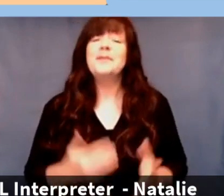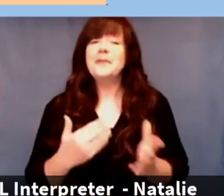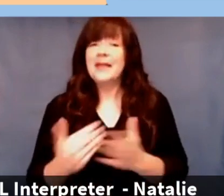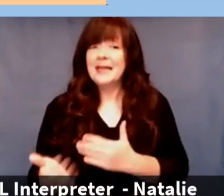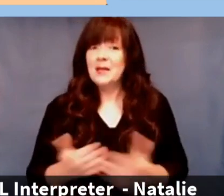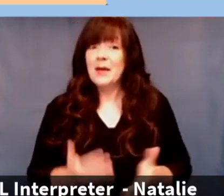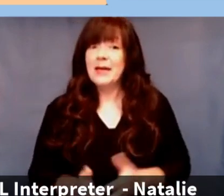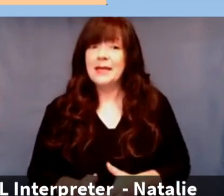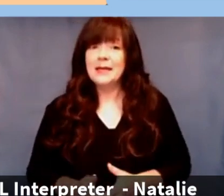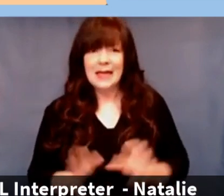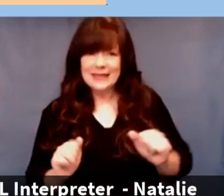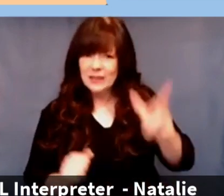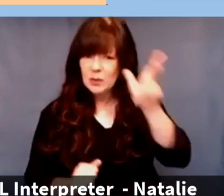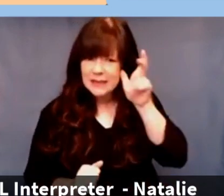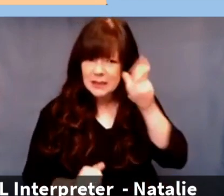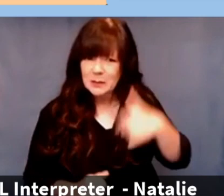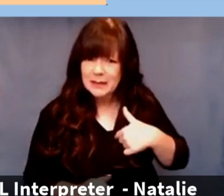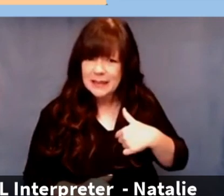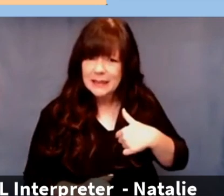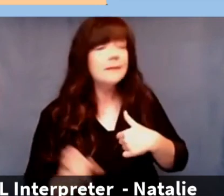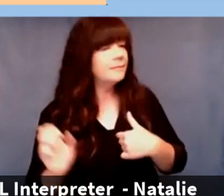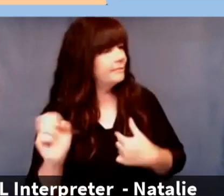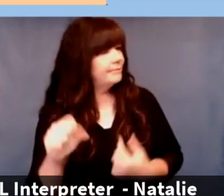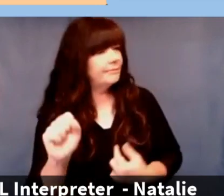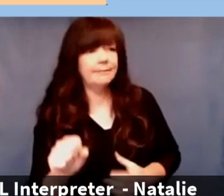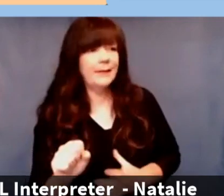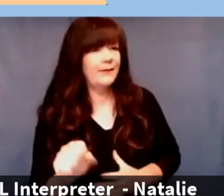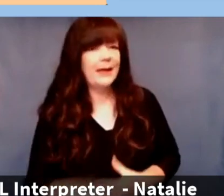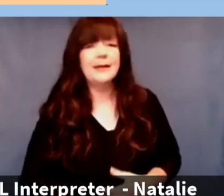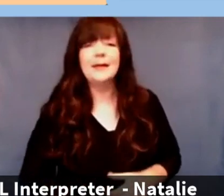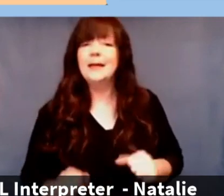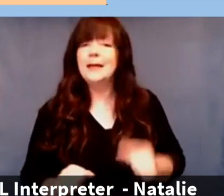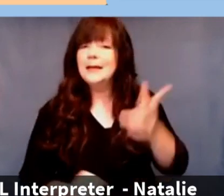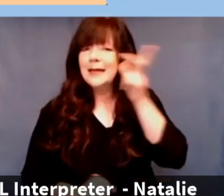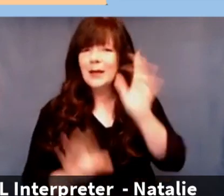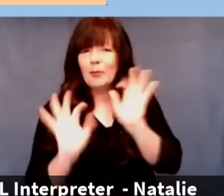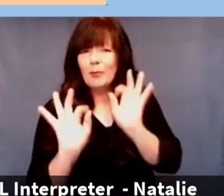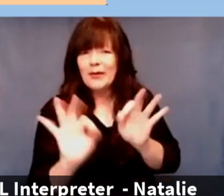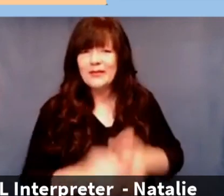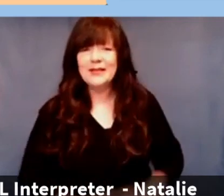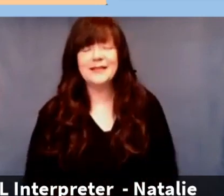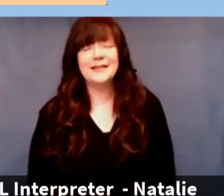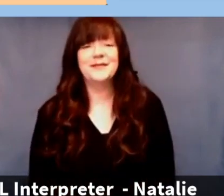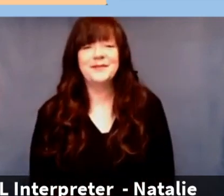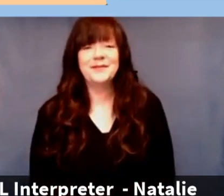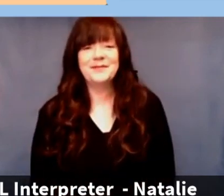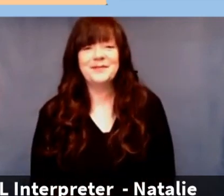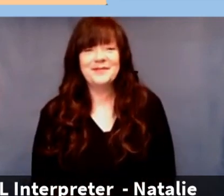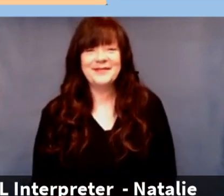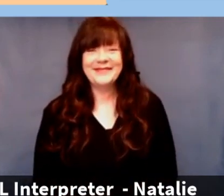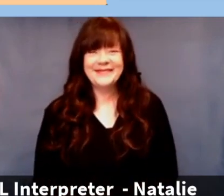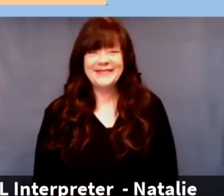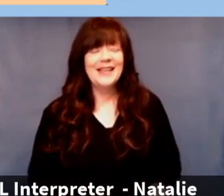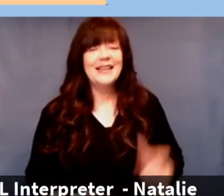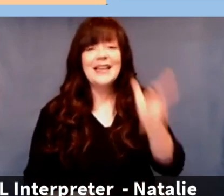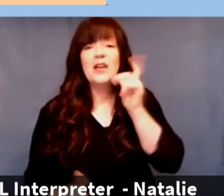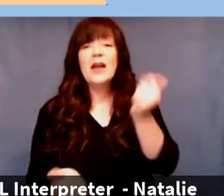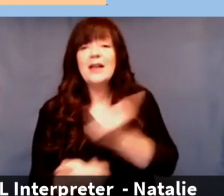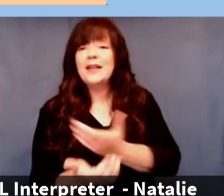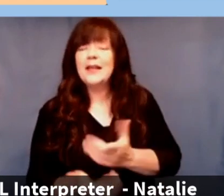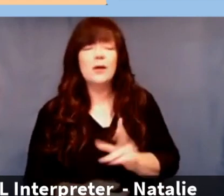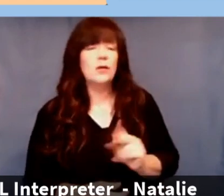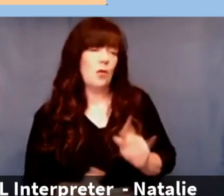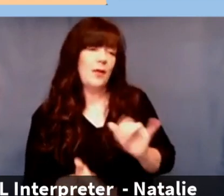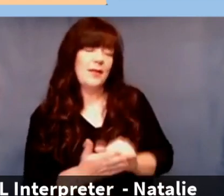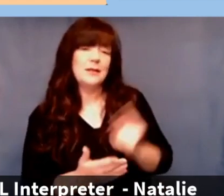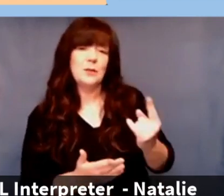anyway, can you even hear me? Can you? We can hear you perfectly. Could hear everything. No, that's